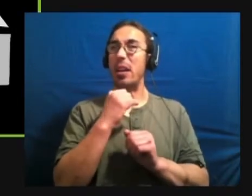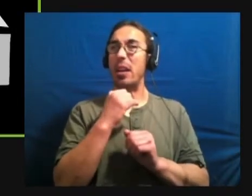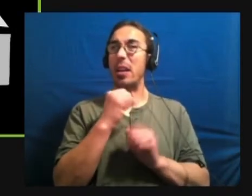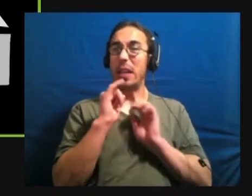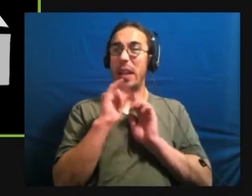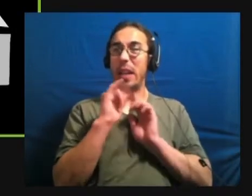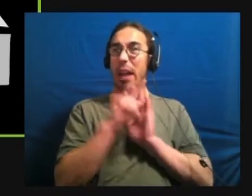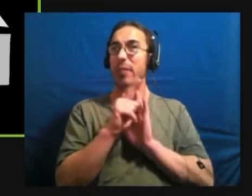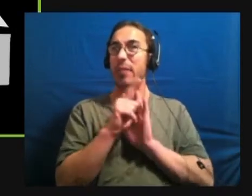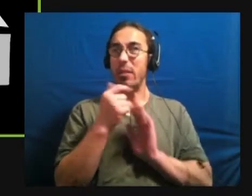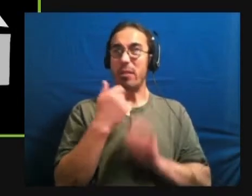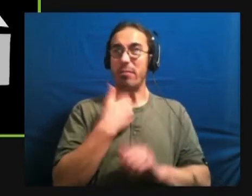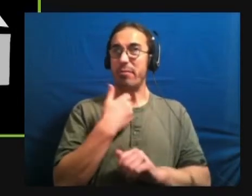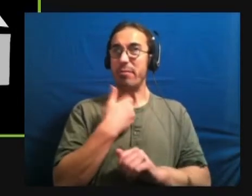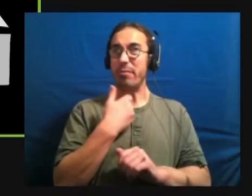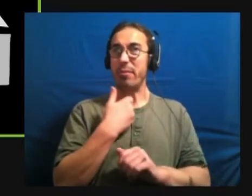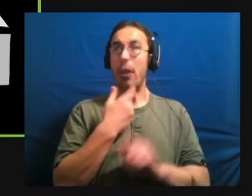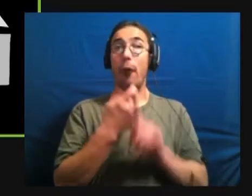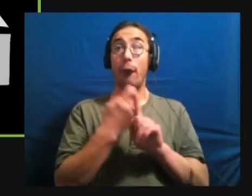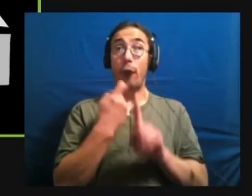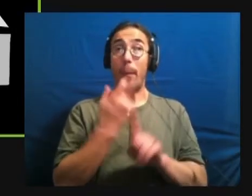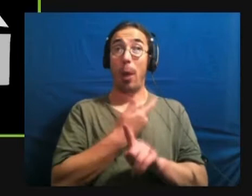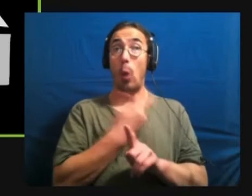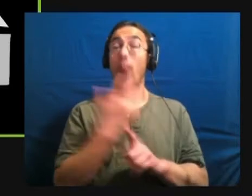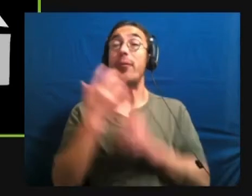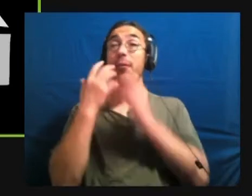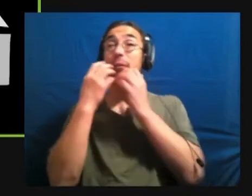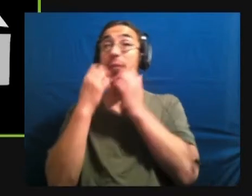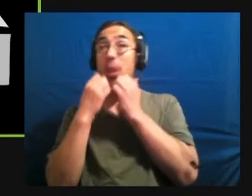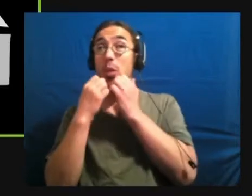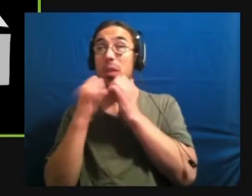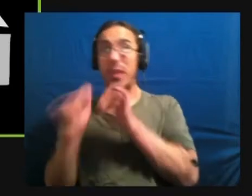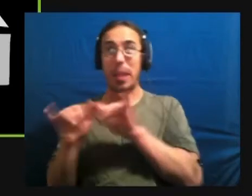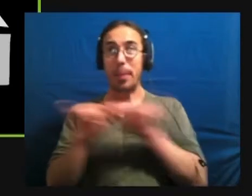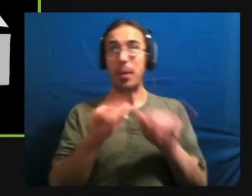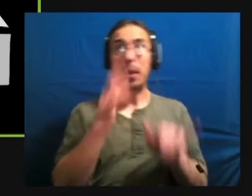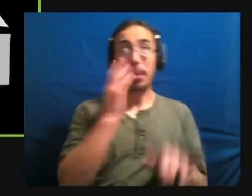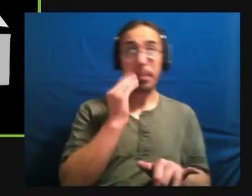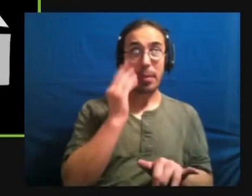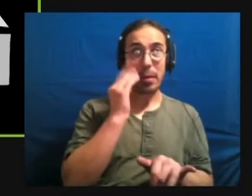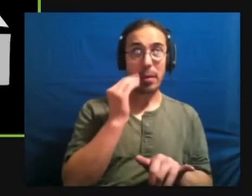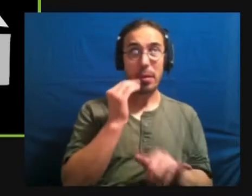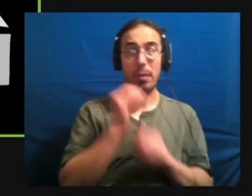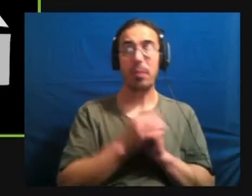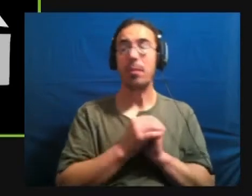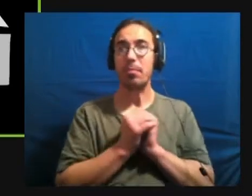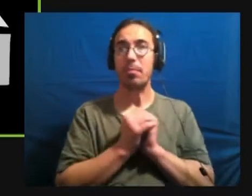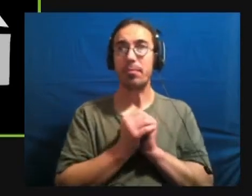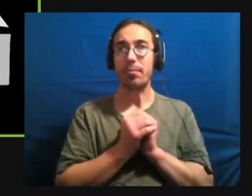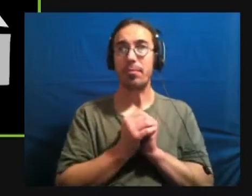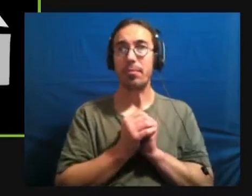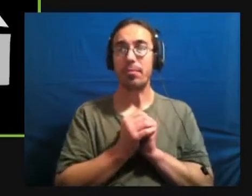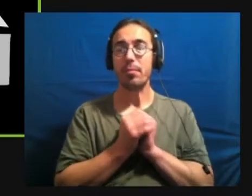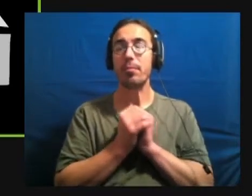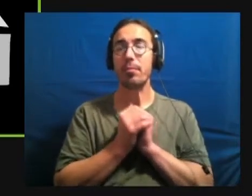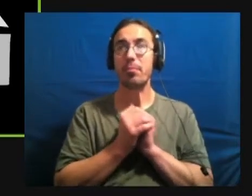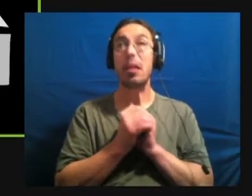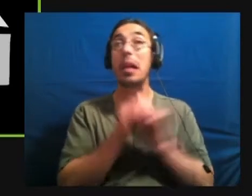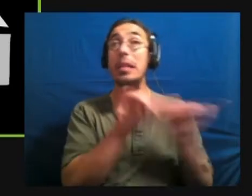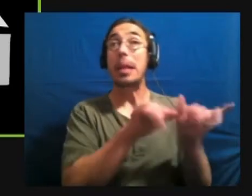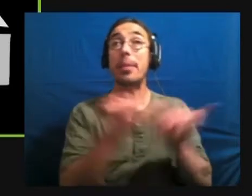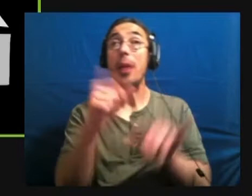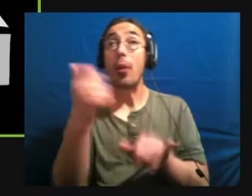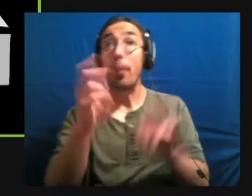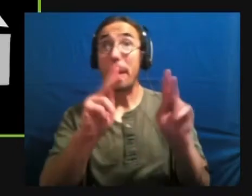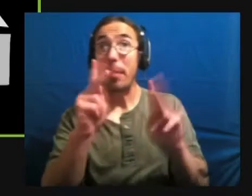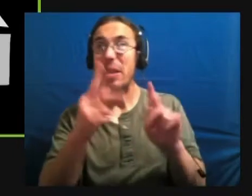by our values and experiences compared to other people are more self-defined in the